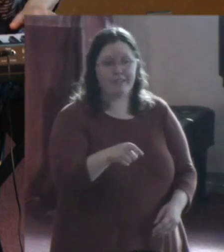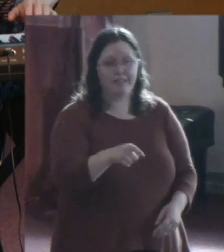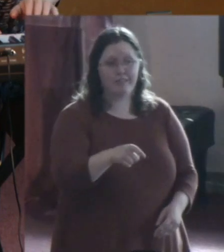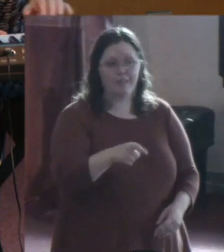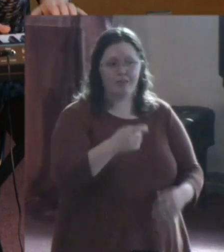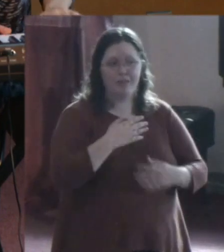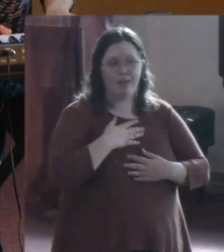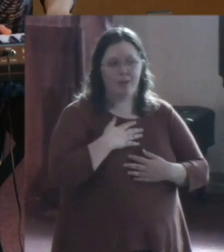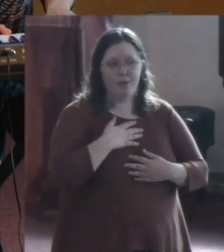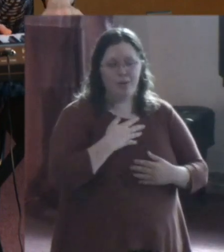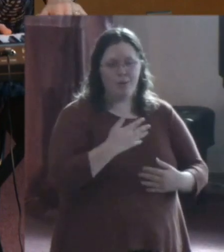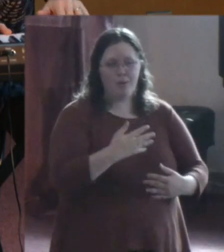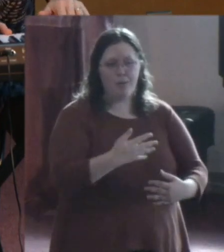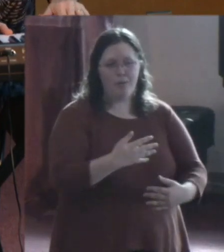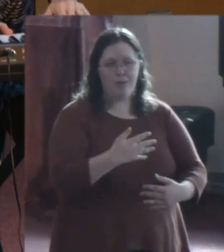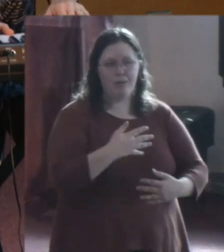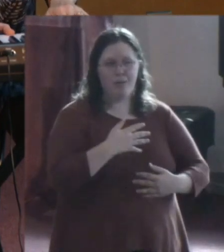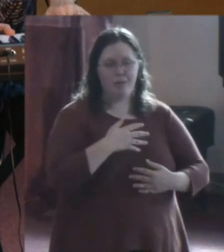is breathe.